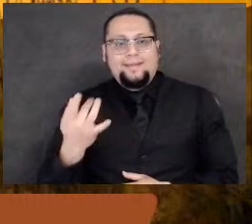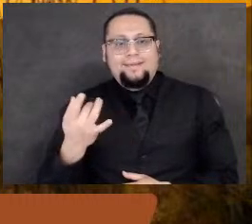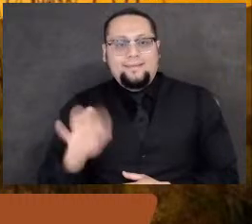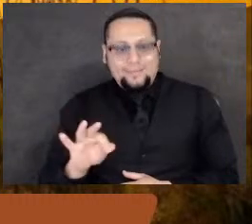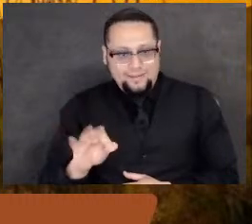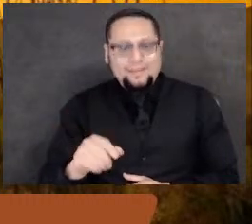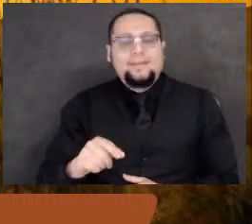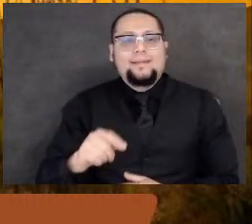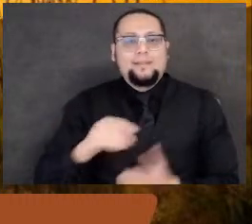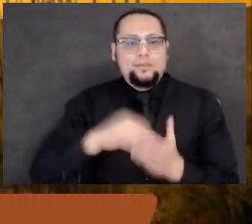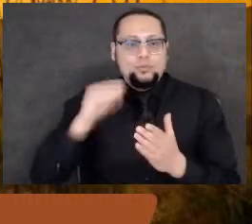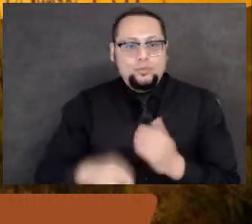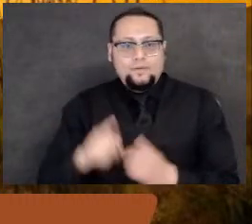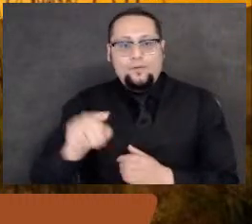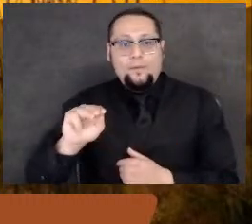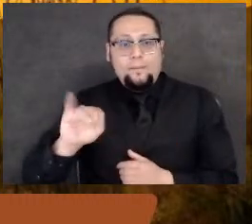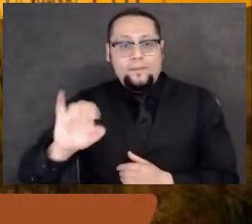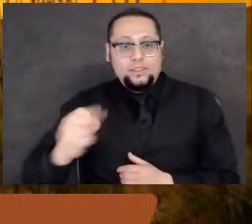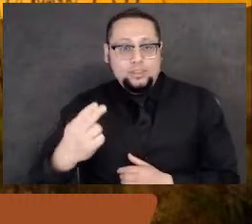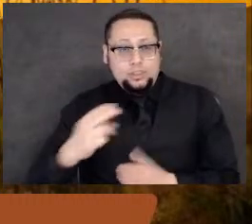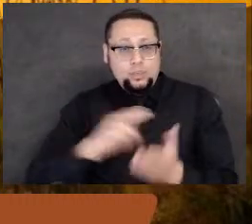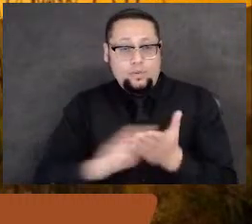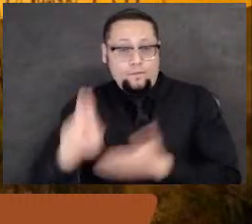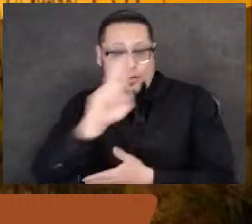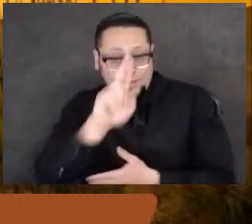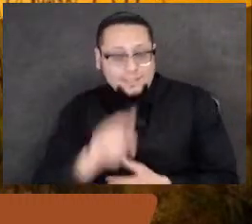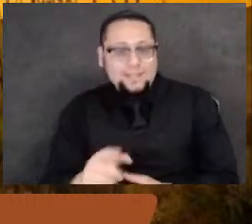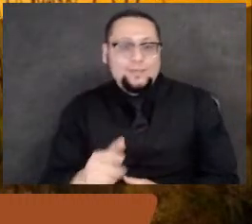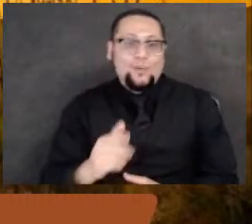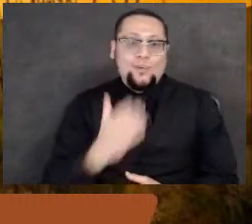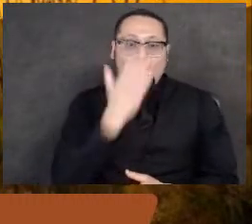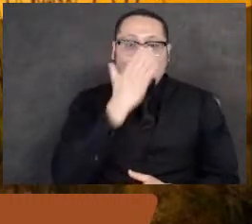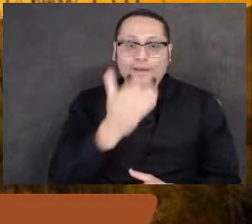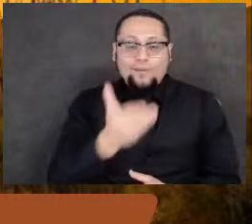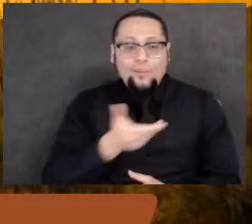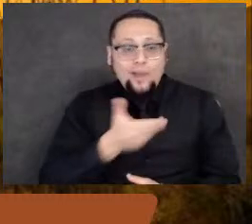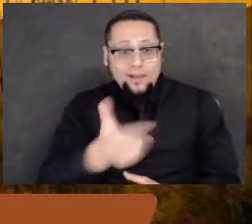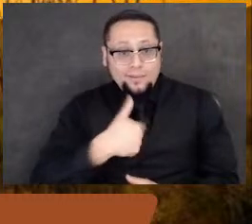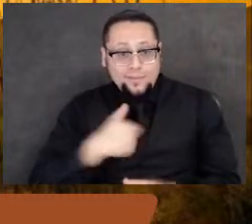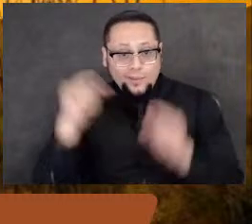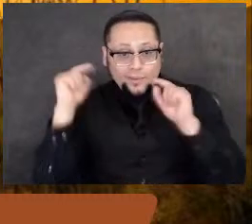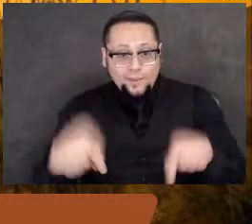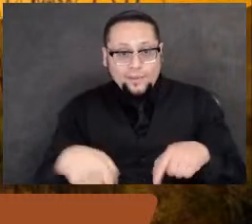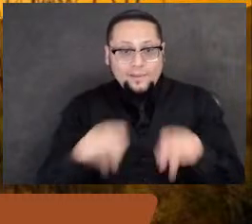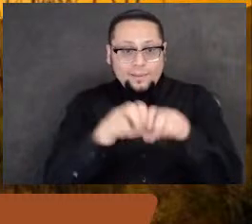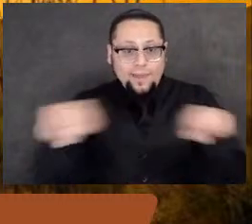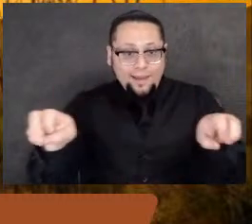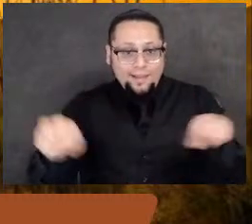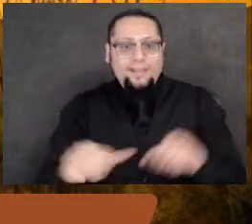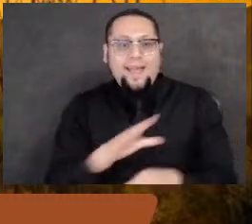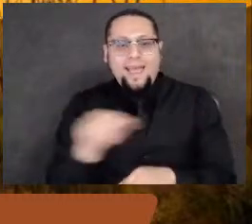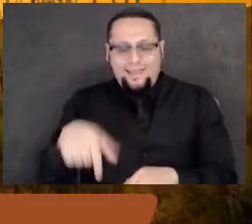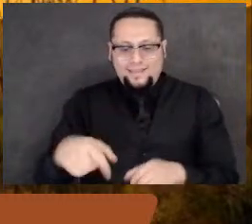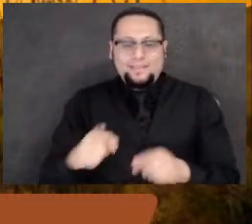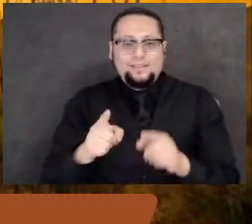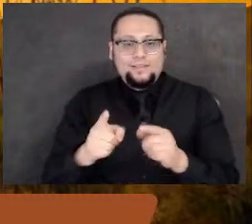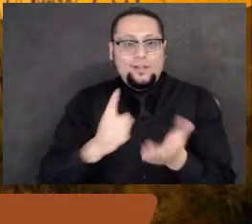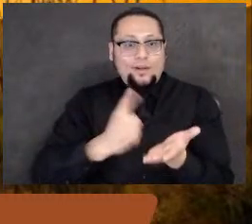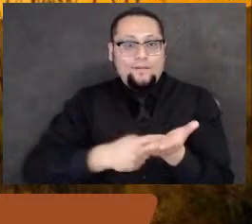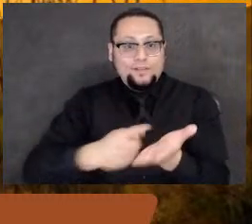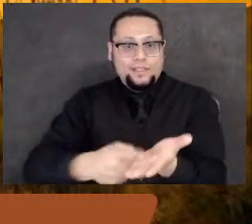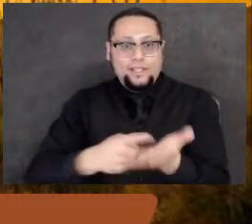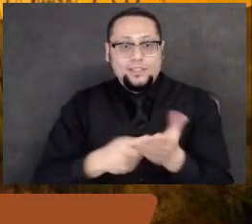University. So I thank you all for welcoming me to this great panel and this conversation during Dream